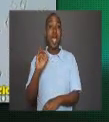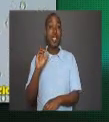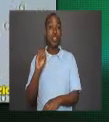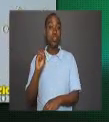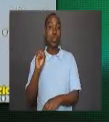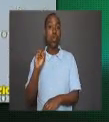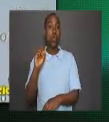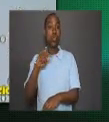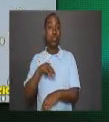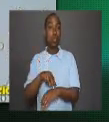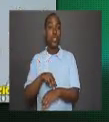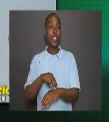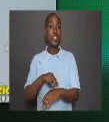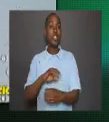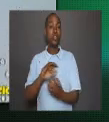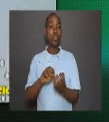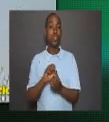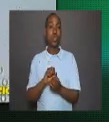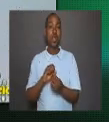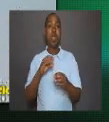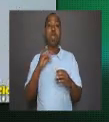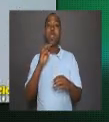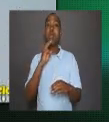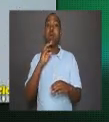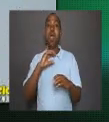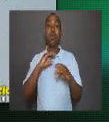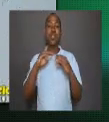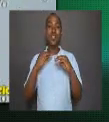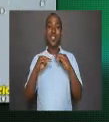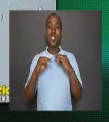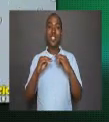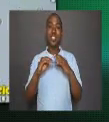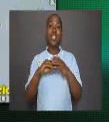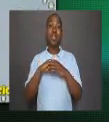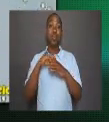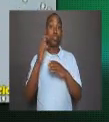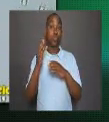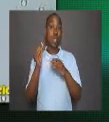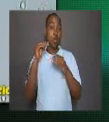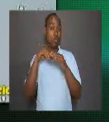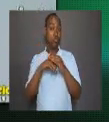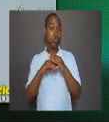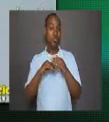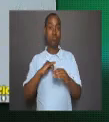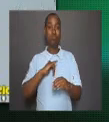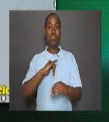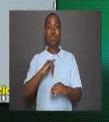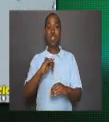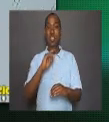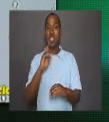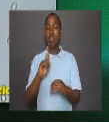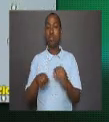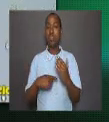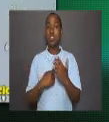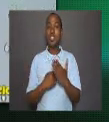water concentration in the cells will be the same as in the solution, so there will